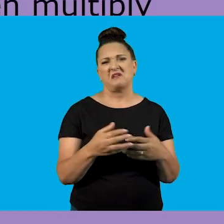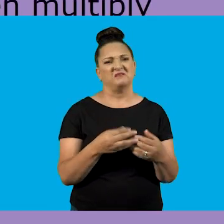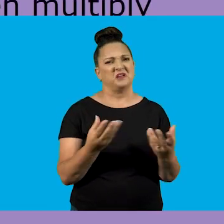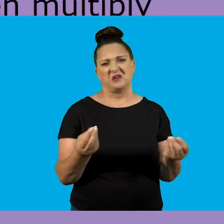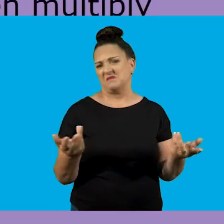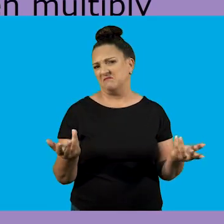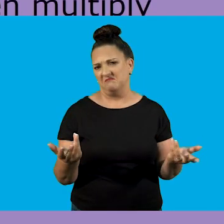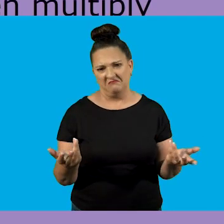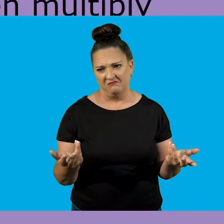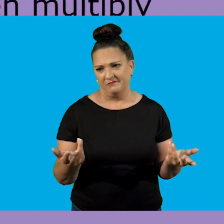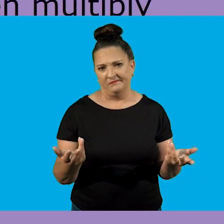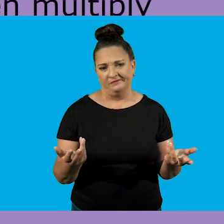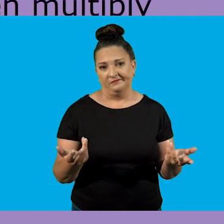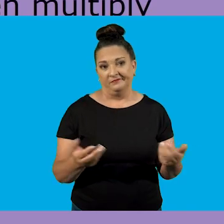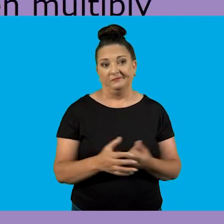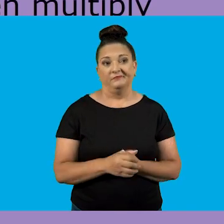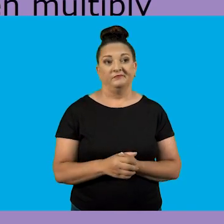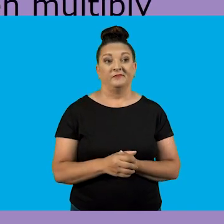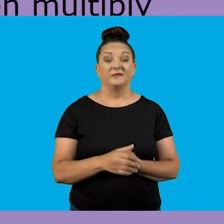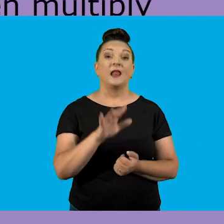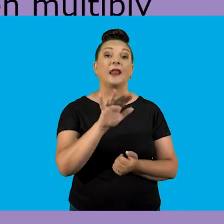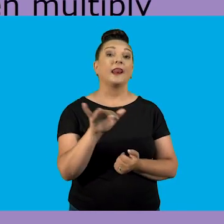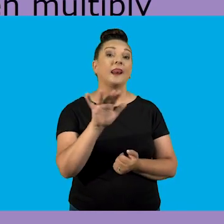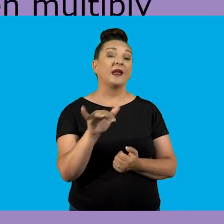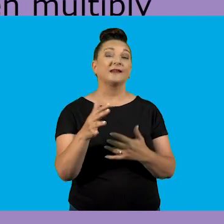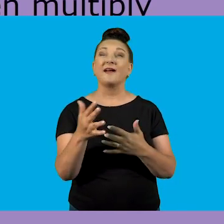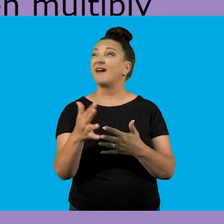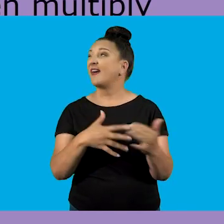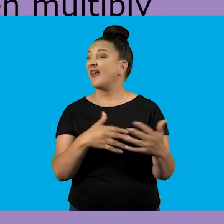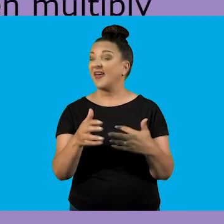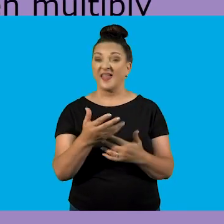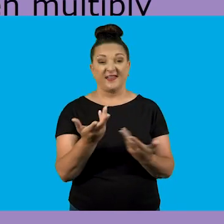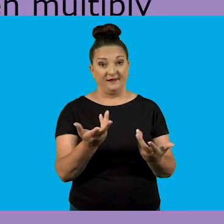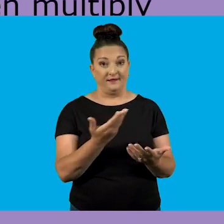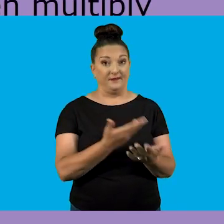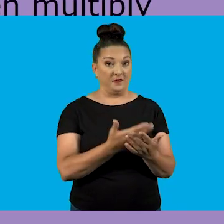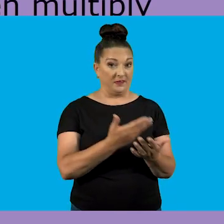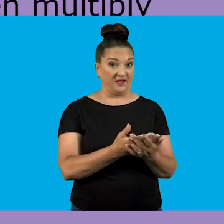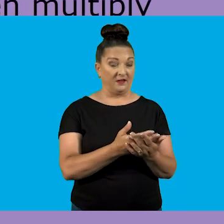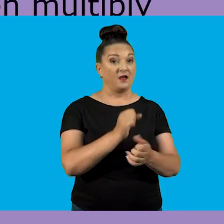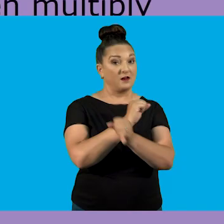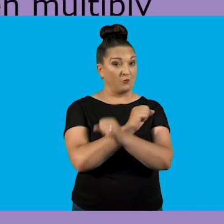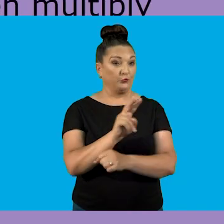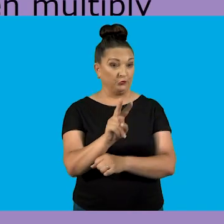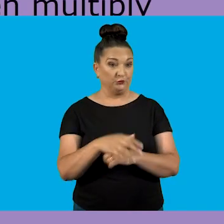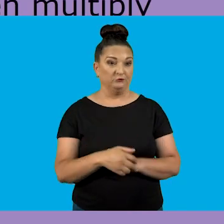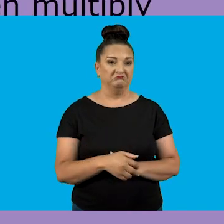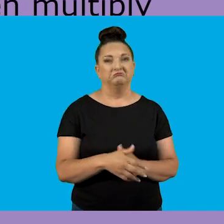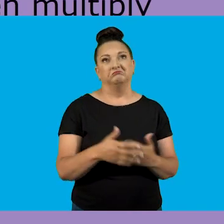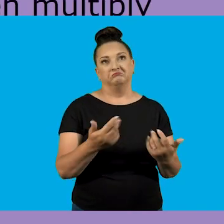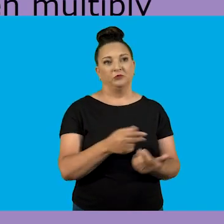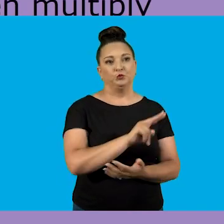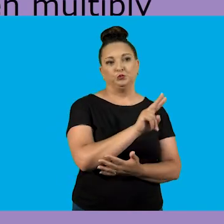number that you want, we are going to multiply by 2. Any letter that you want to use, we are going to multiply by 2. That is